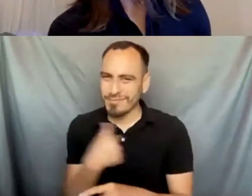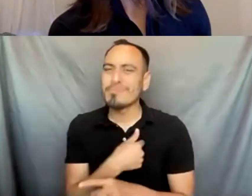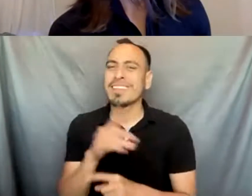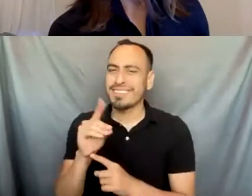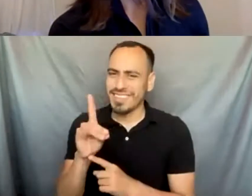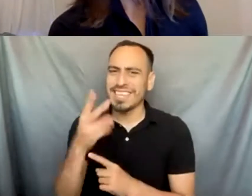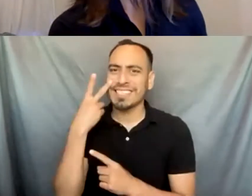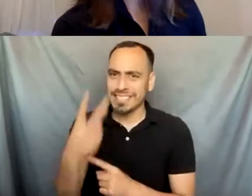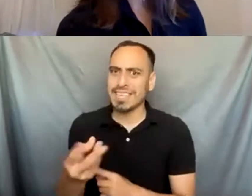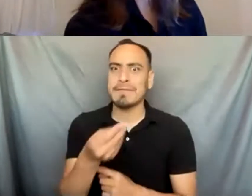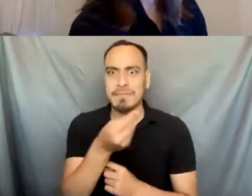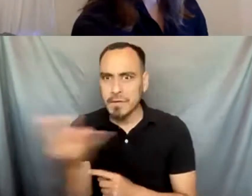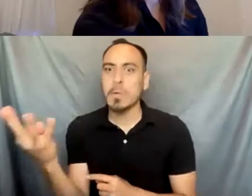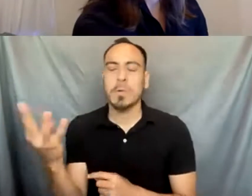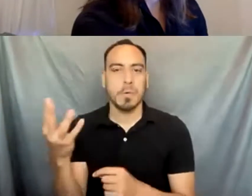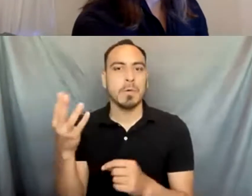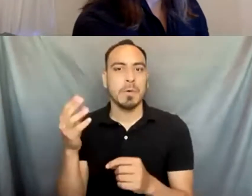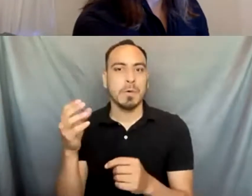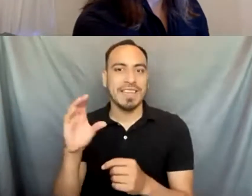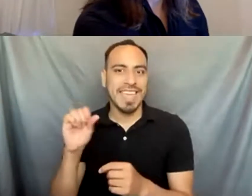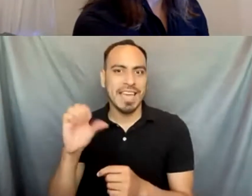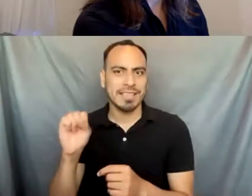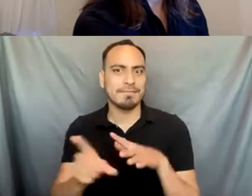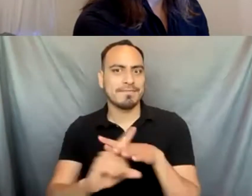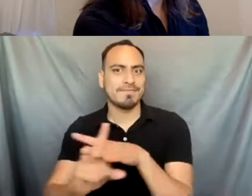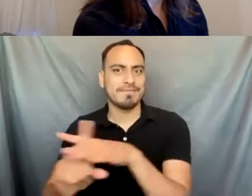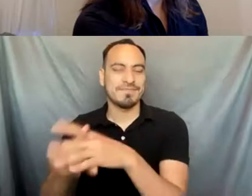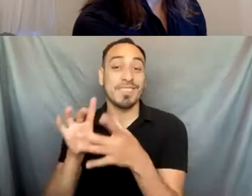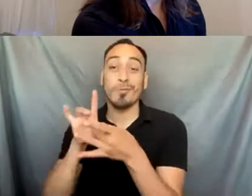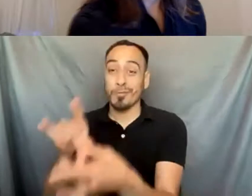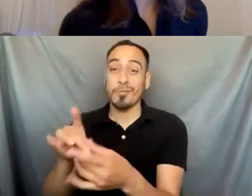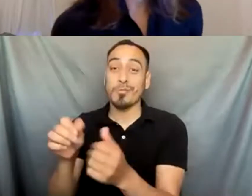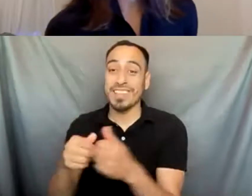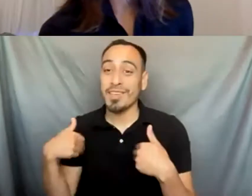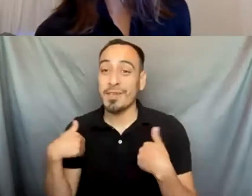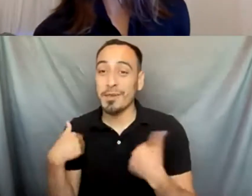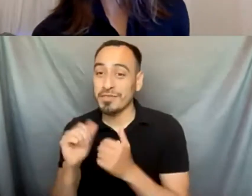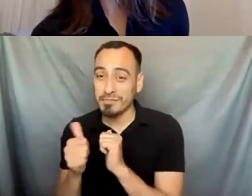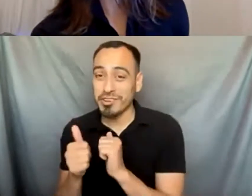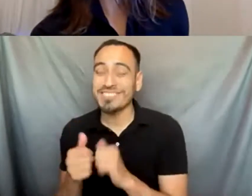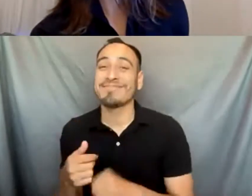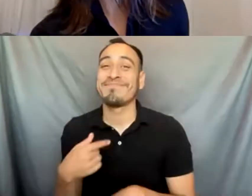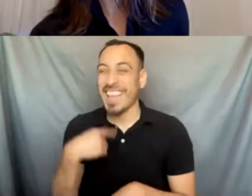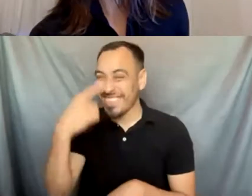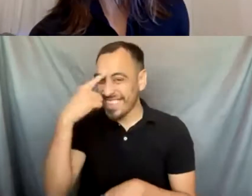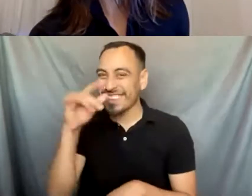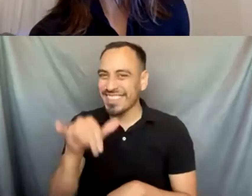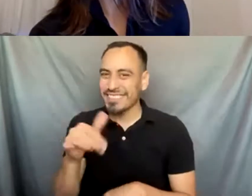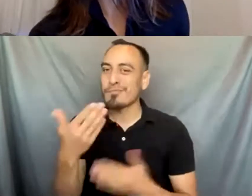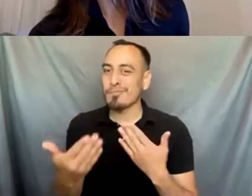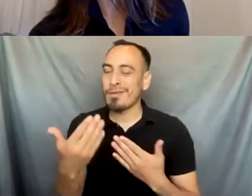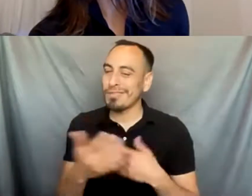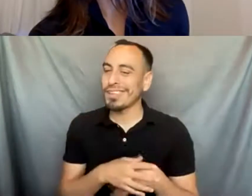and outbreaks related to youth sports. And I think it's probably safe to say that